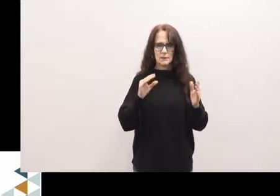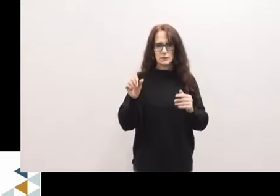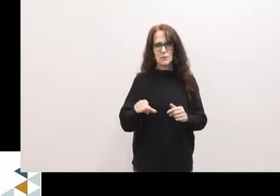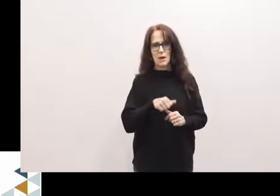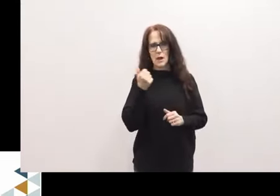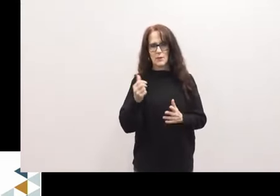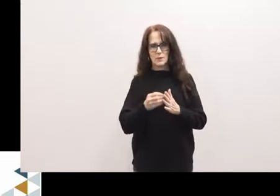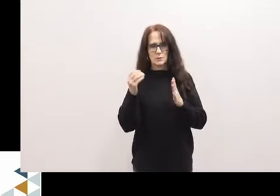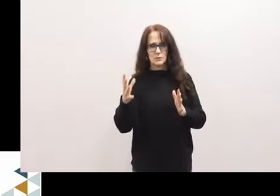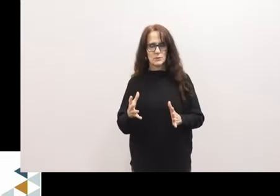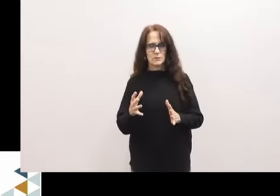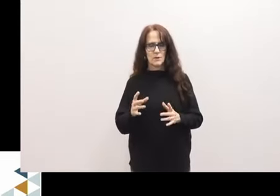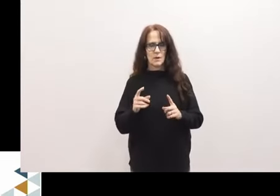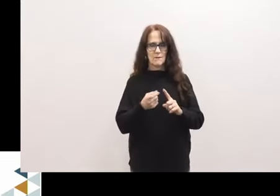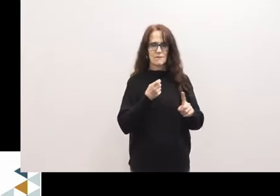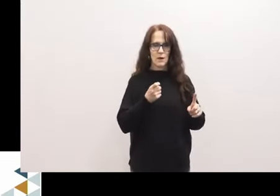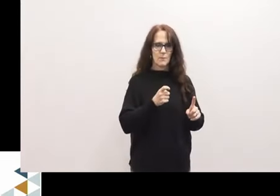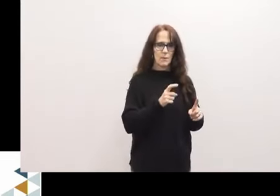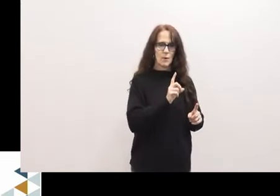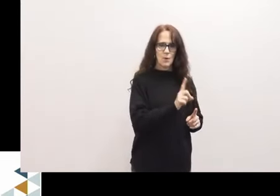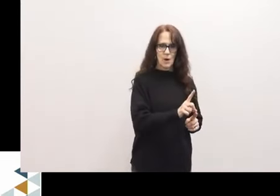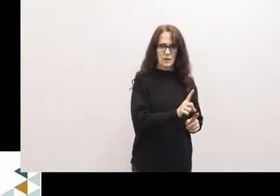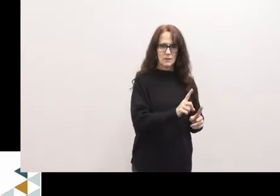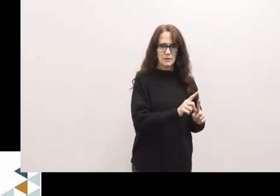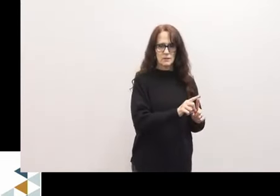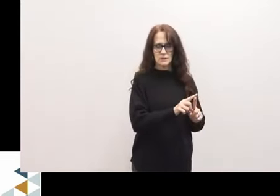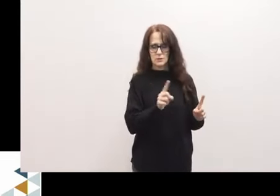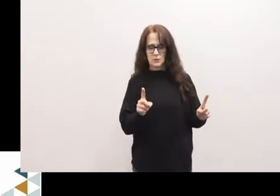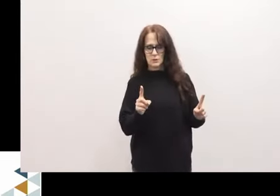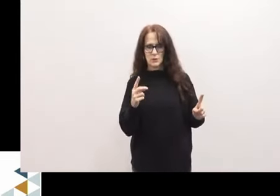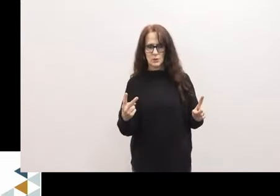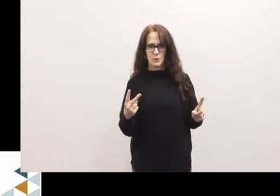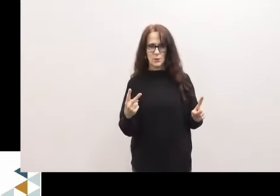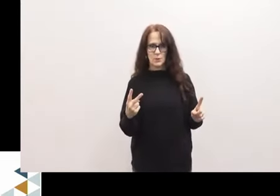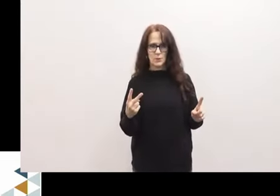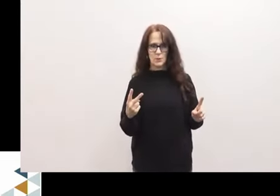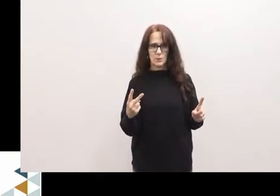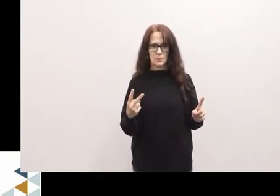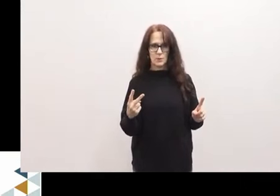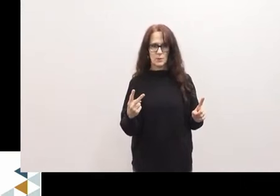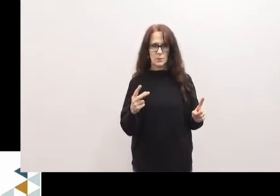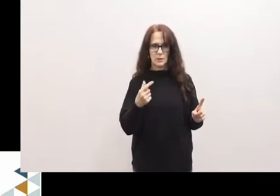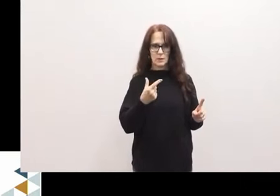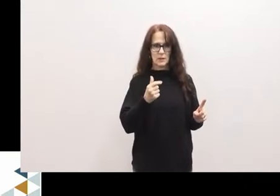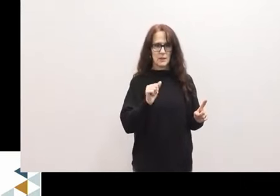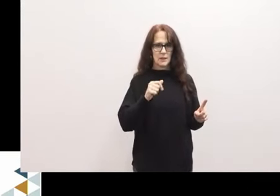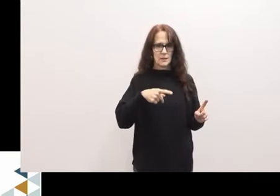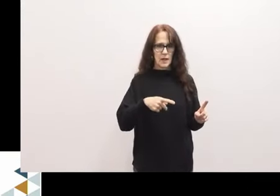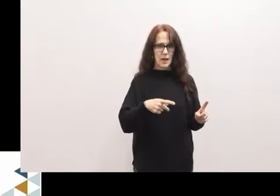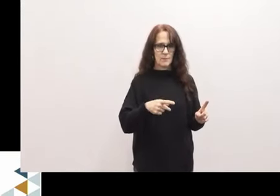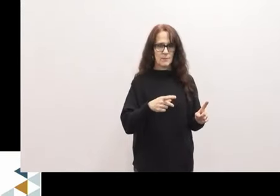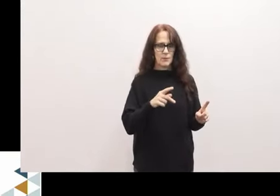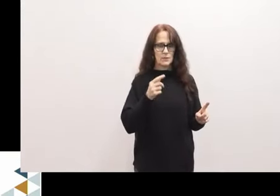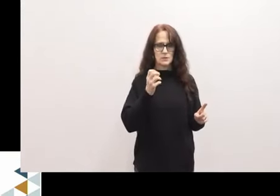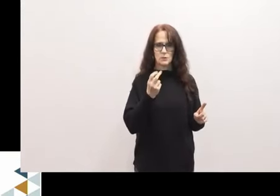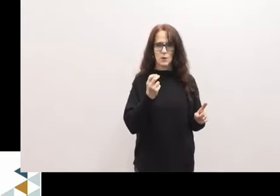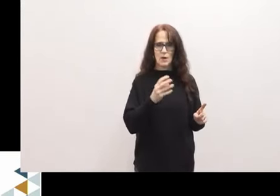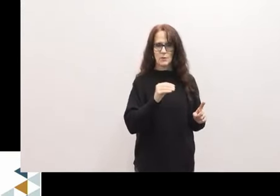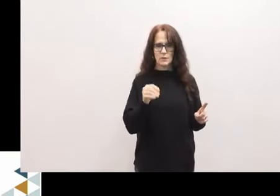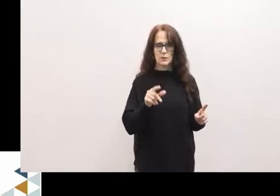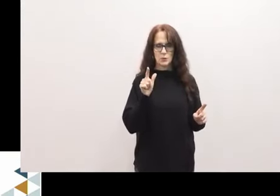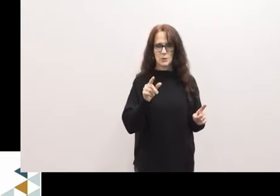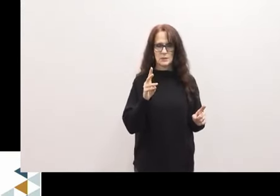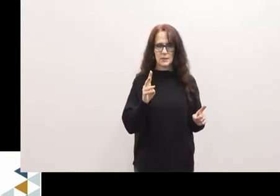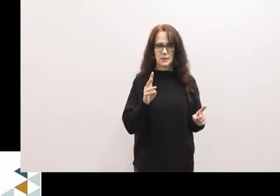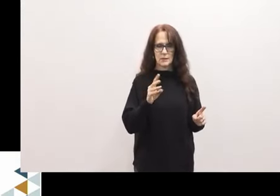from diagnostic 1 to diagnostic 2. The gap was 12% at diagnostic 2, with 26% of